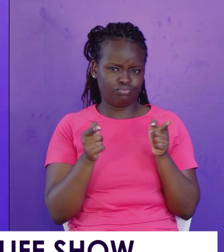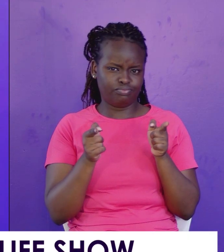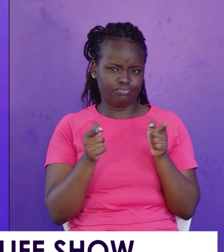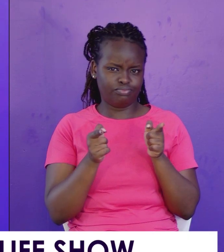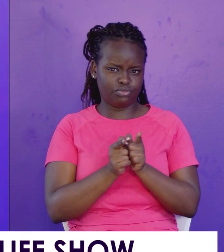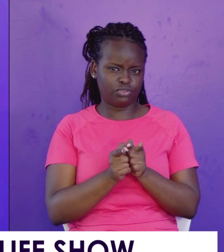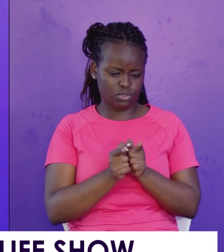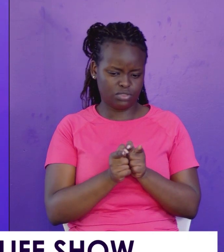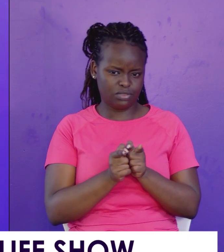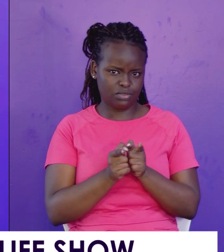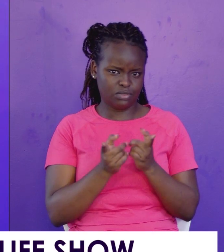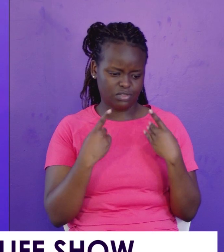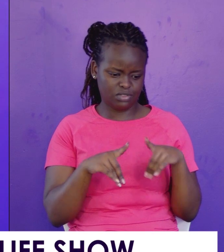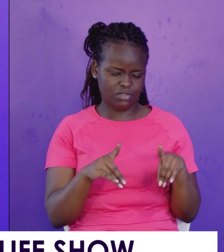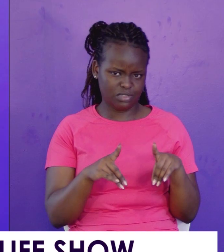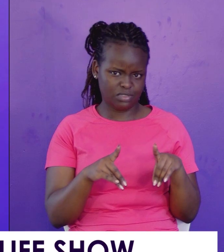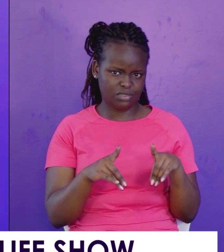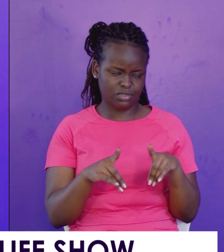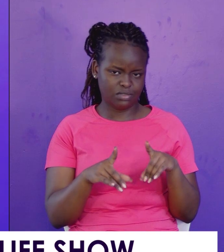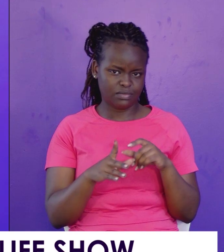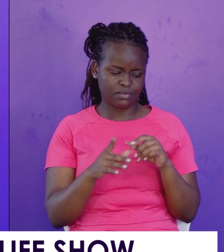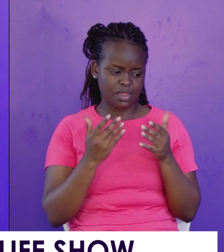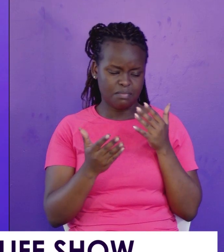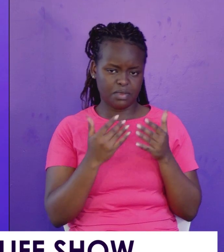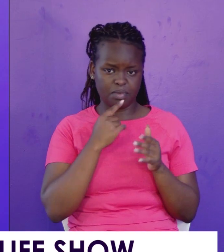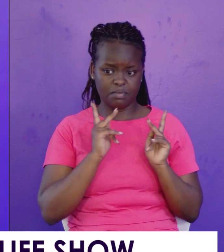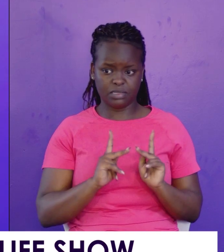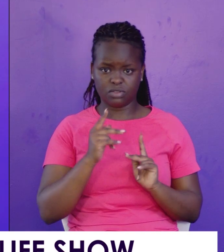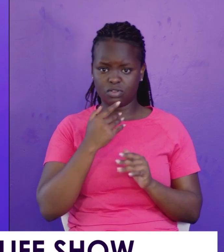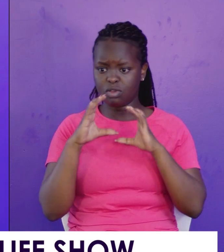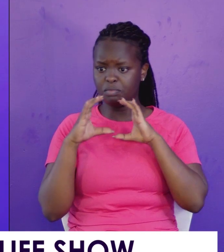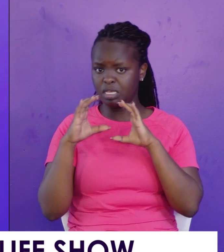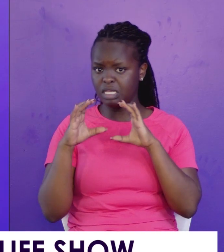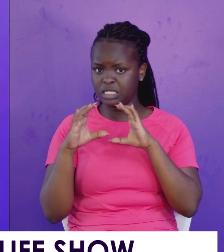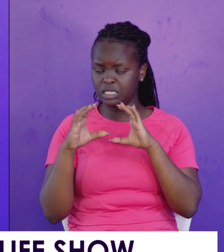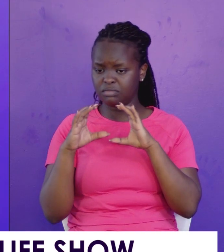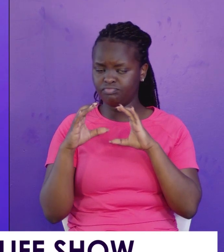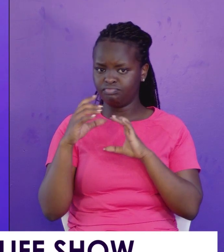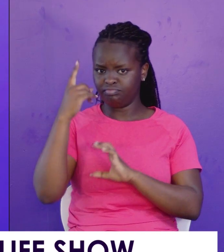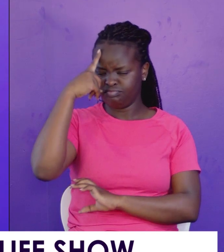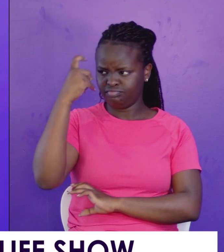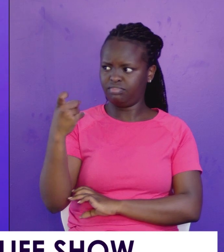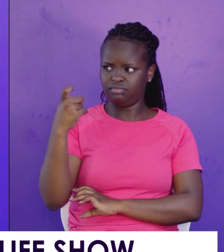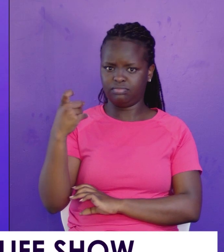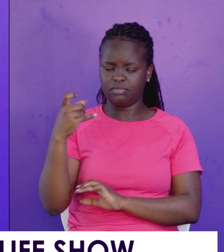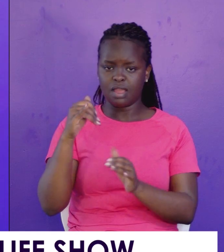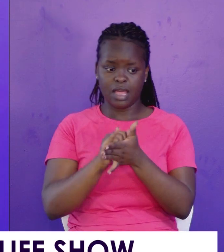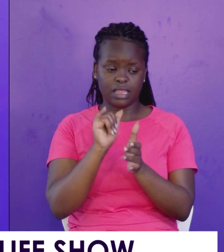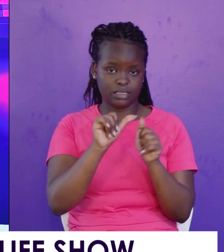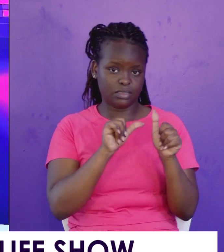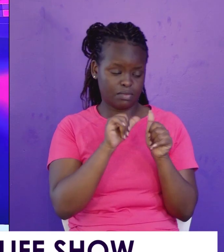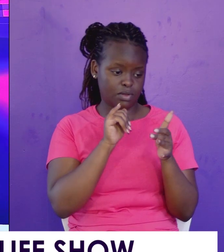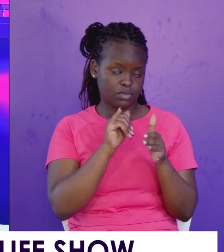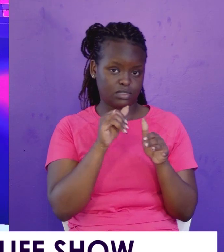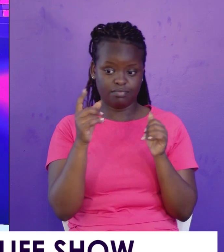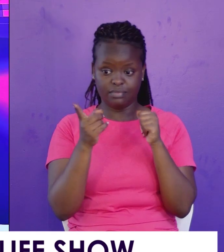jean trousers in town? Maybe someone is communicating rebellion? That is what it is about. The